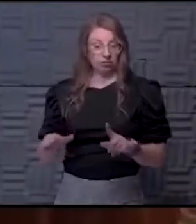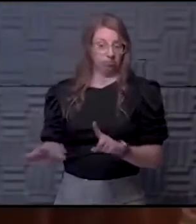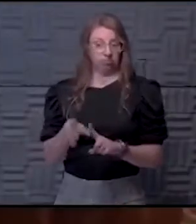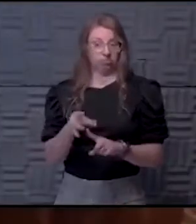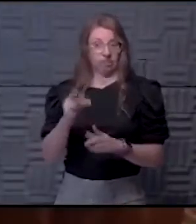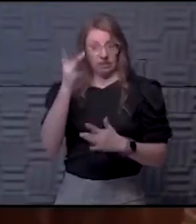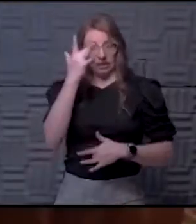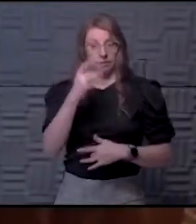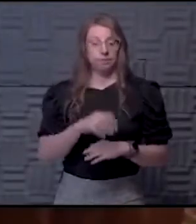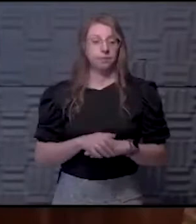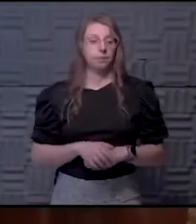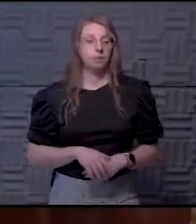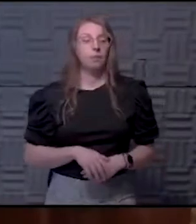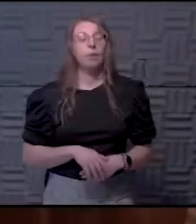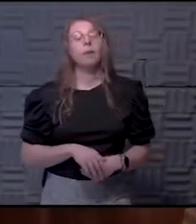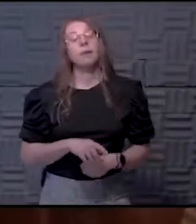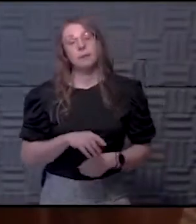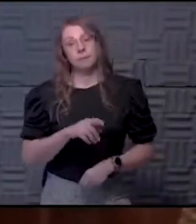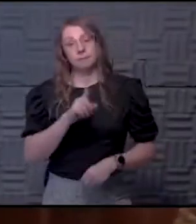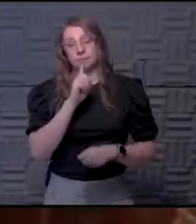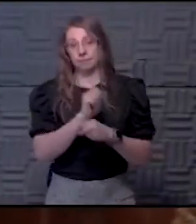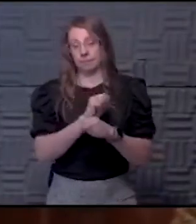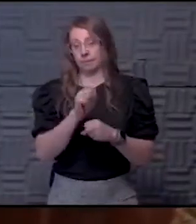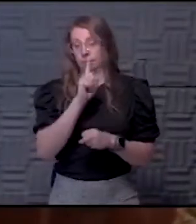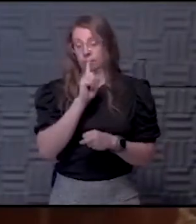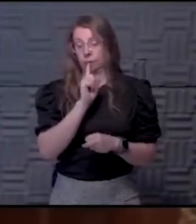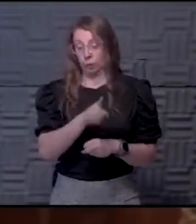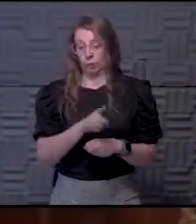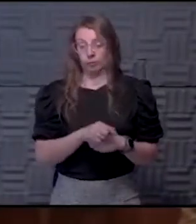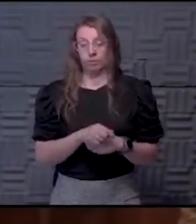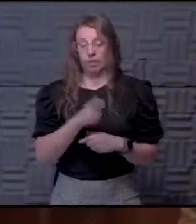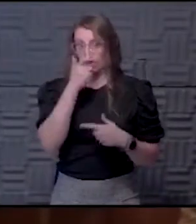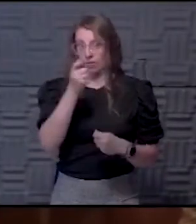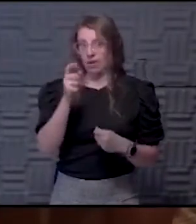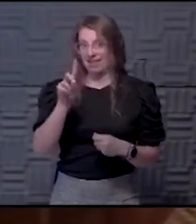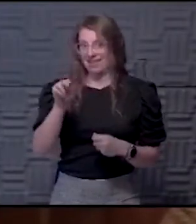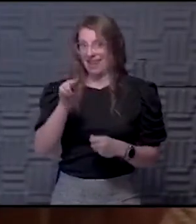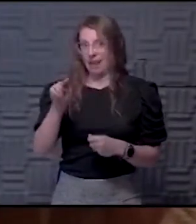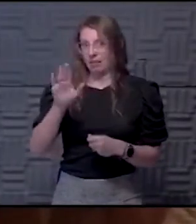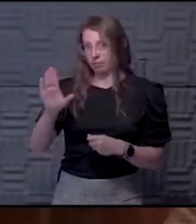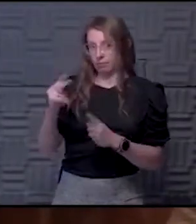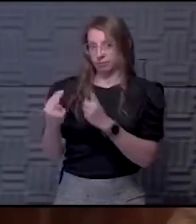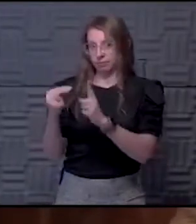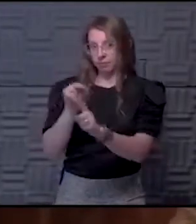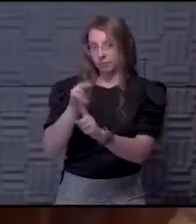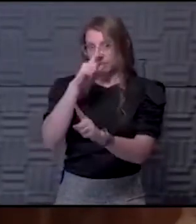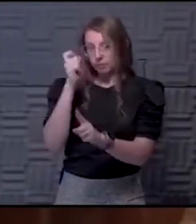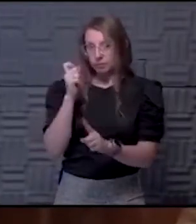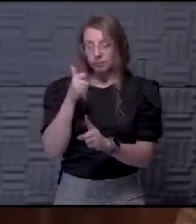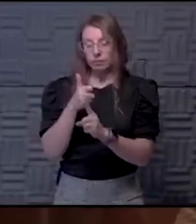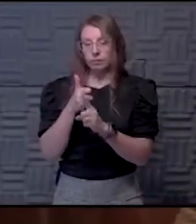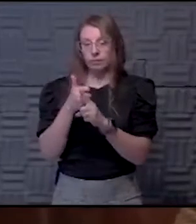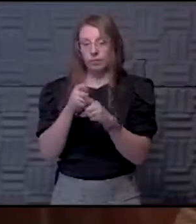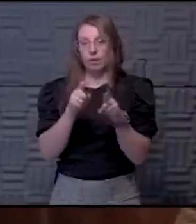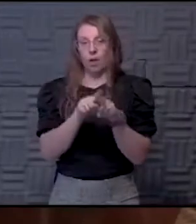So this is certainly true. It'd be interesting to hear Dana's take, because you